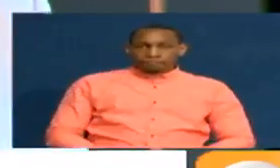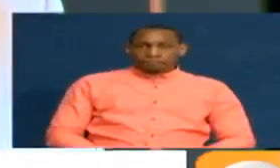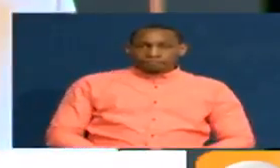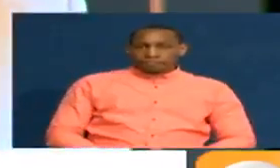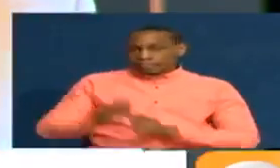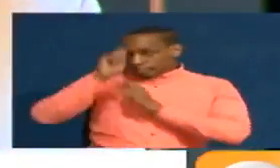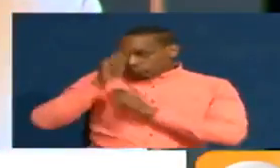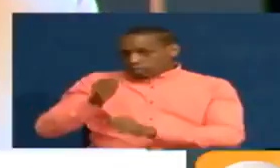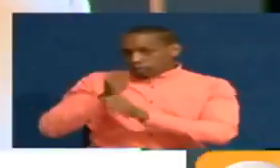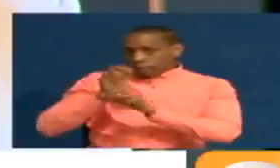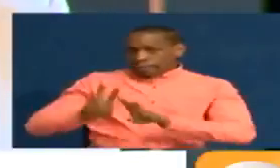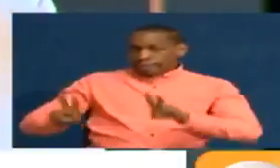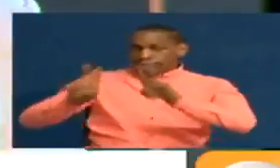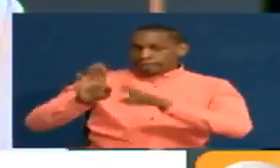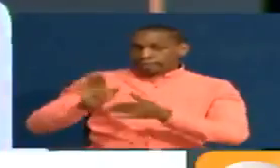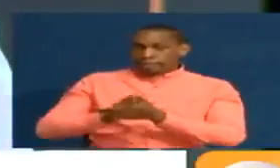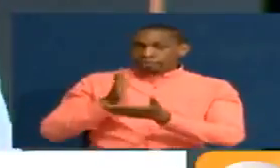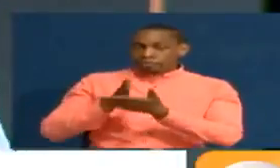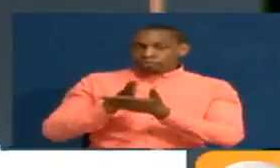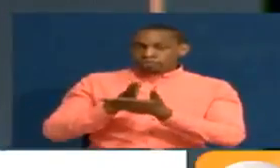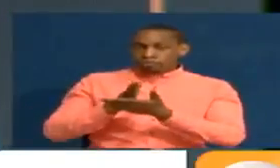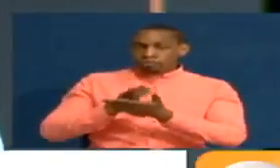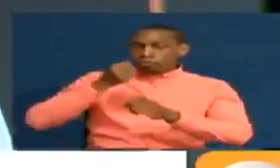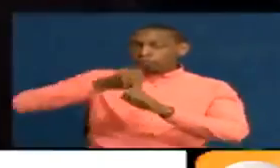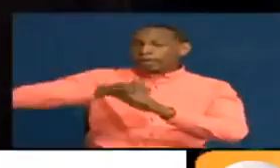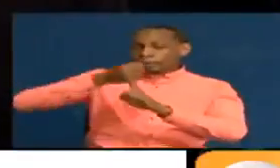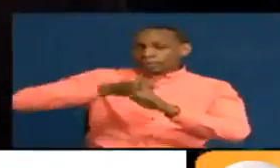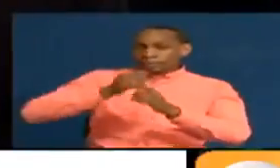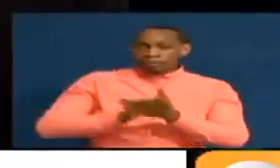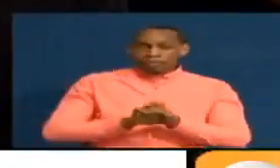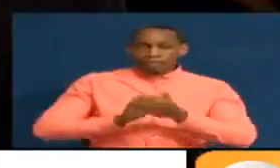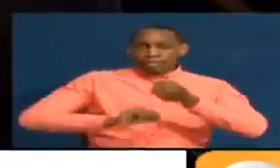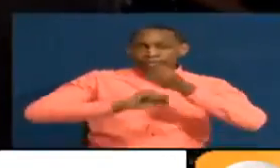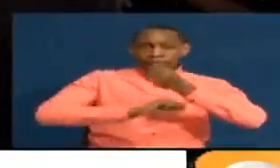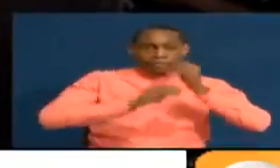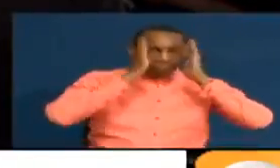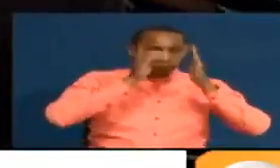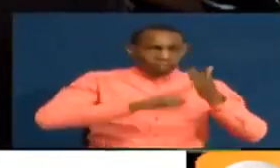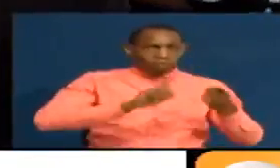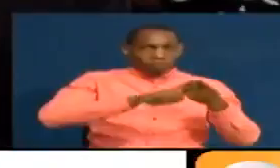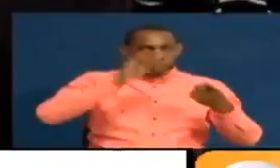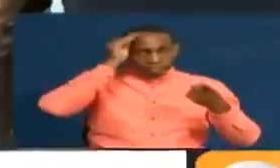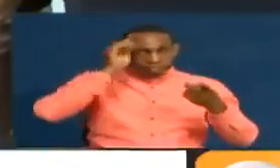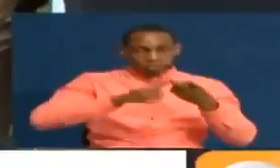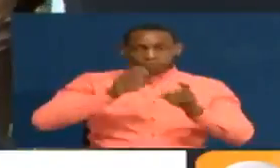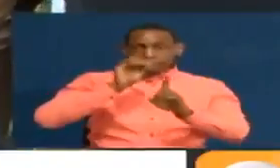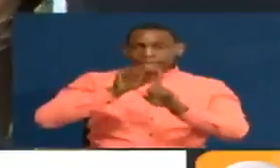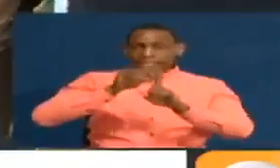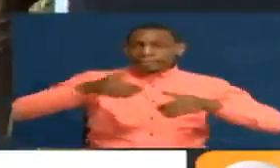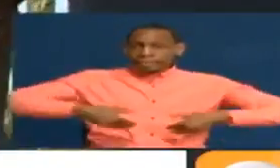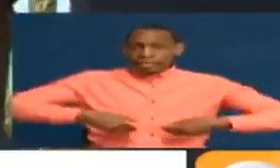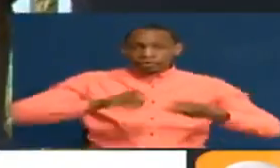that will honor the work and the values you were so truly passionate about. The foundation will focus on education and mentorship for the